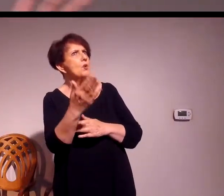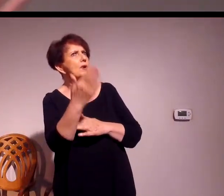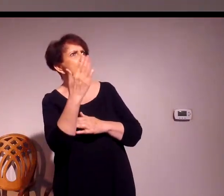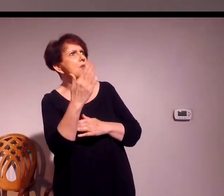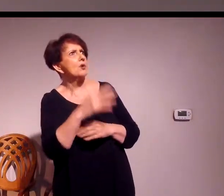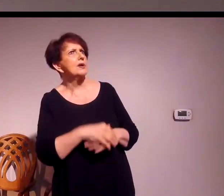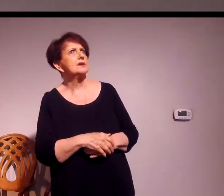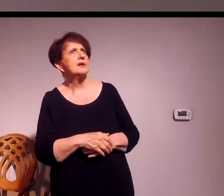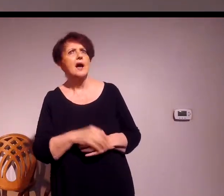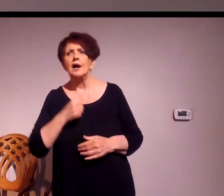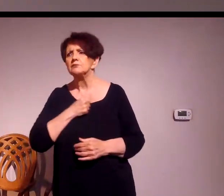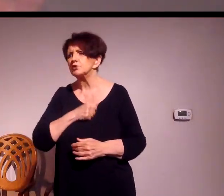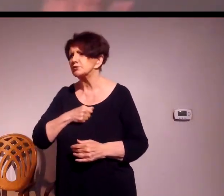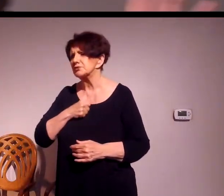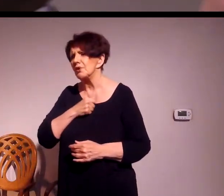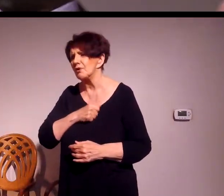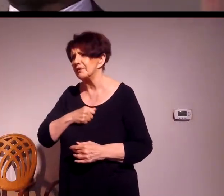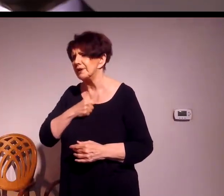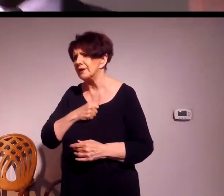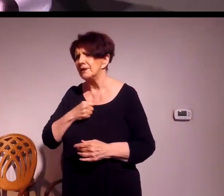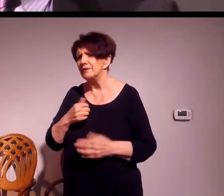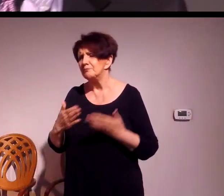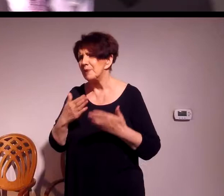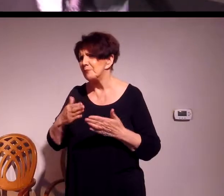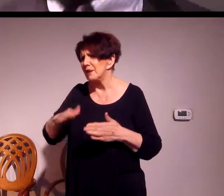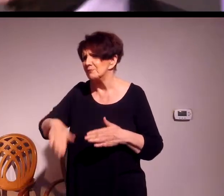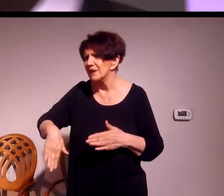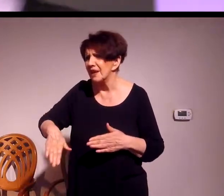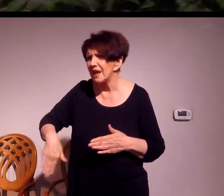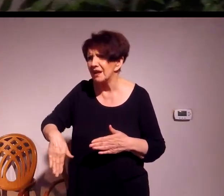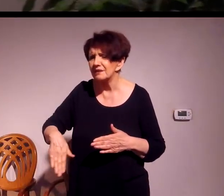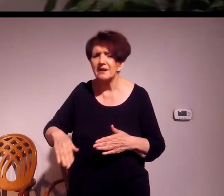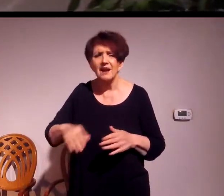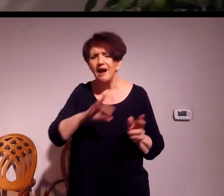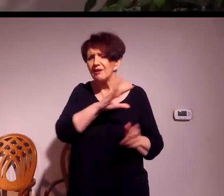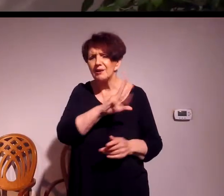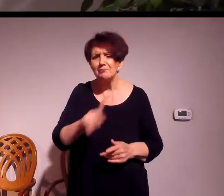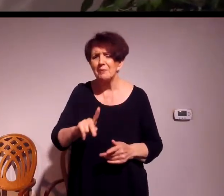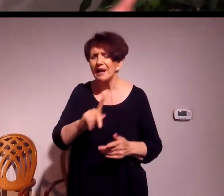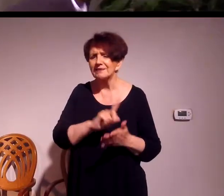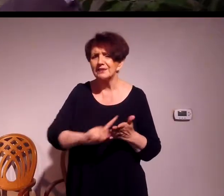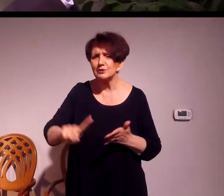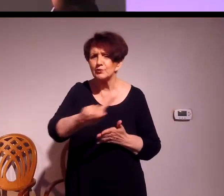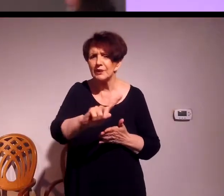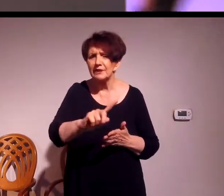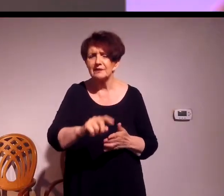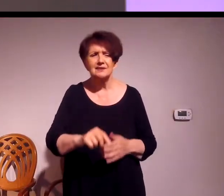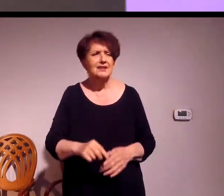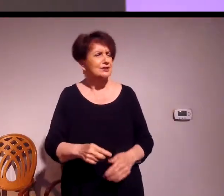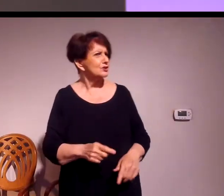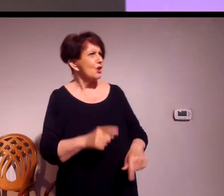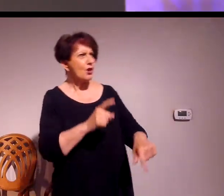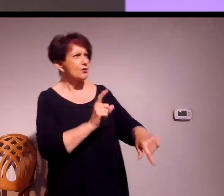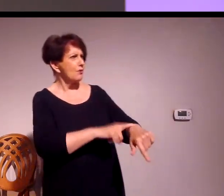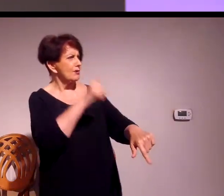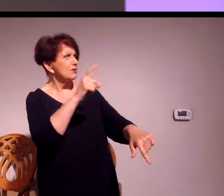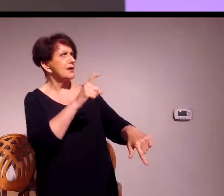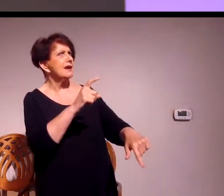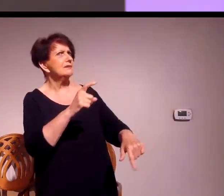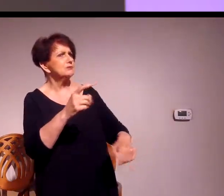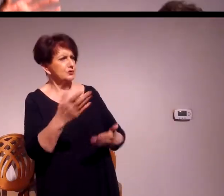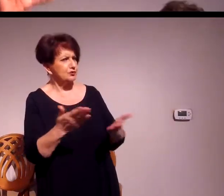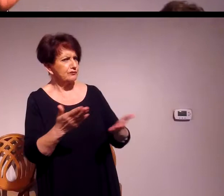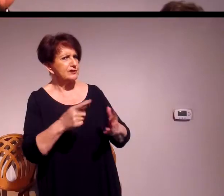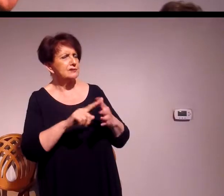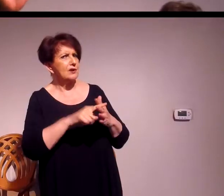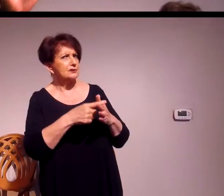said, oh, I'm so sorry. I must be late. I'll come back next. Oh, no, you're not late. You're right on time. We're about to have service now. I said,